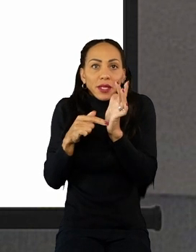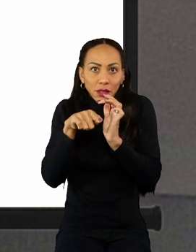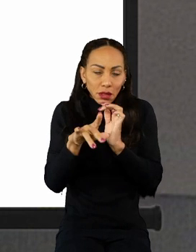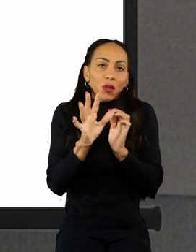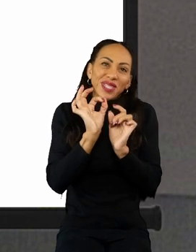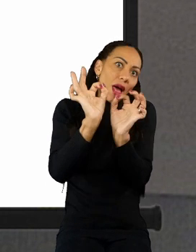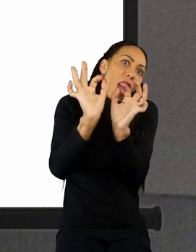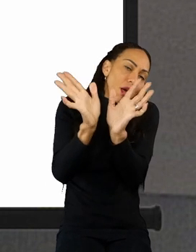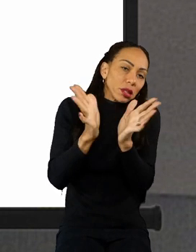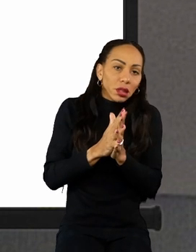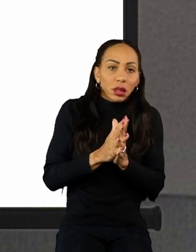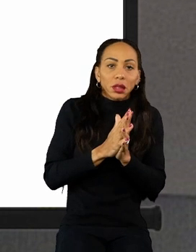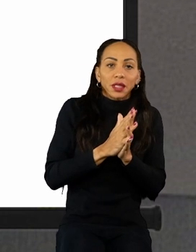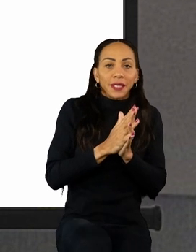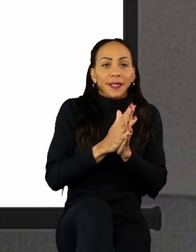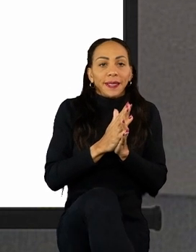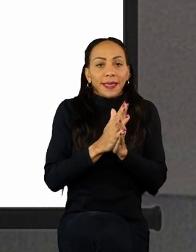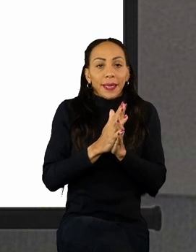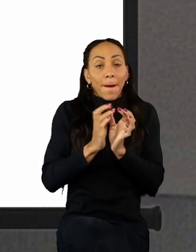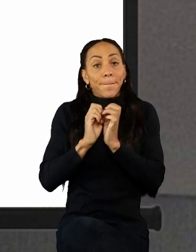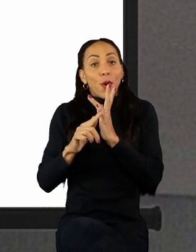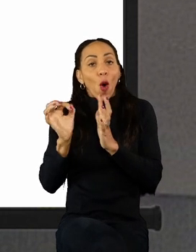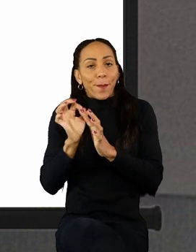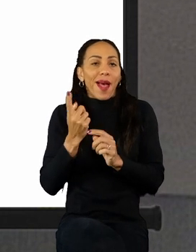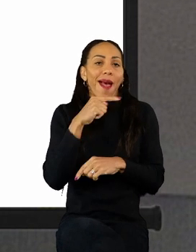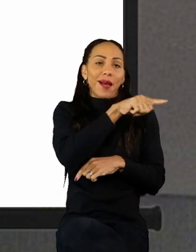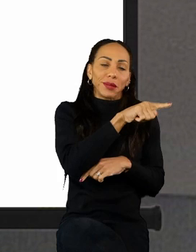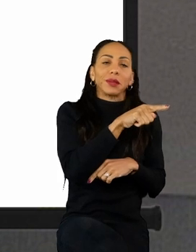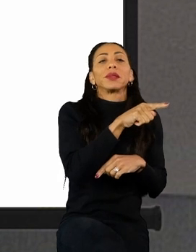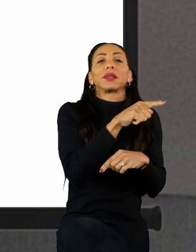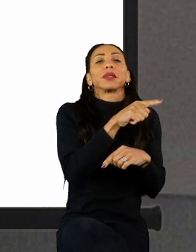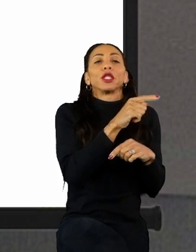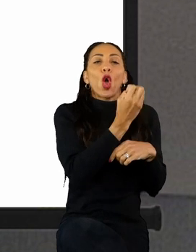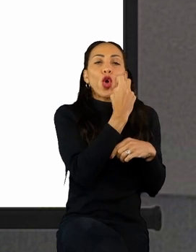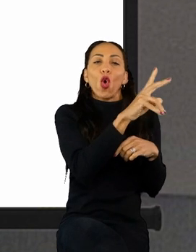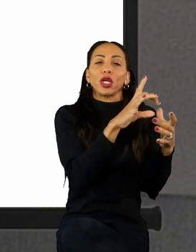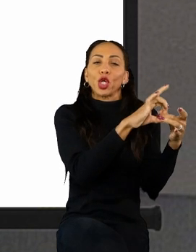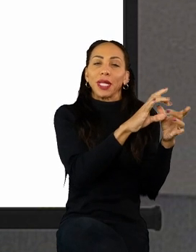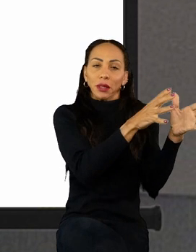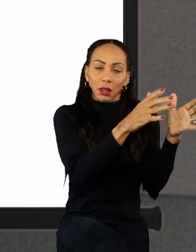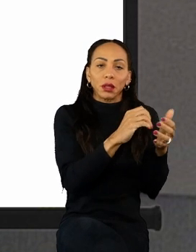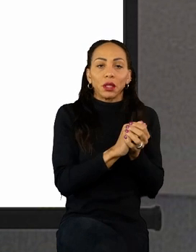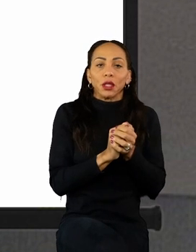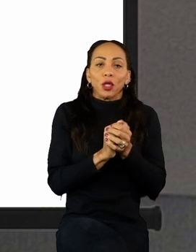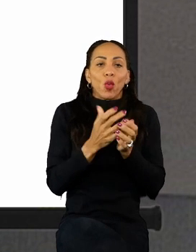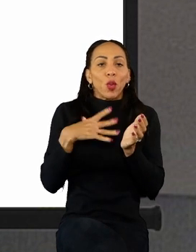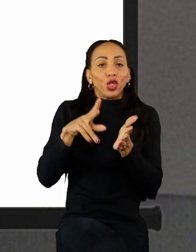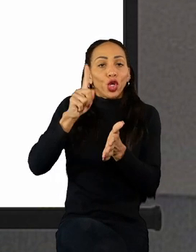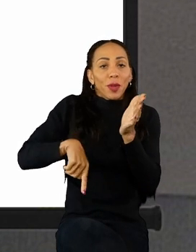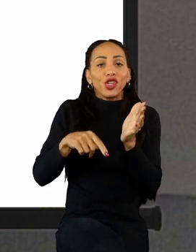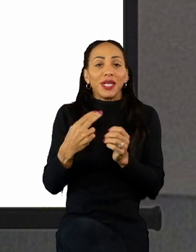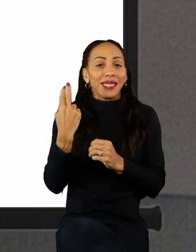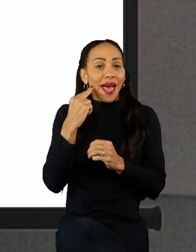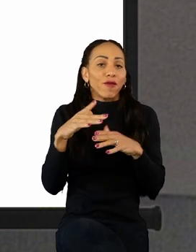is. Yes, so we are, BOP and ADHK are going to commission a deaf,